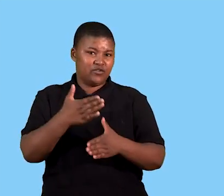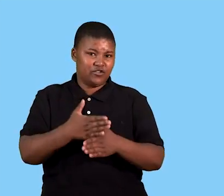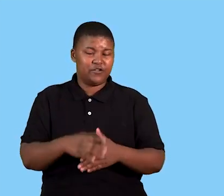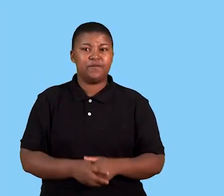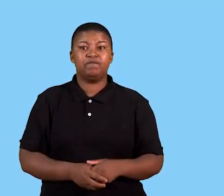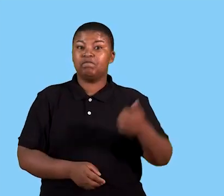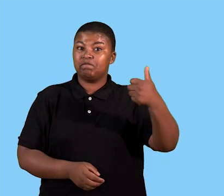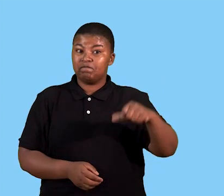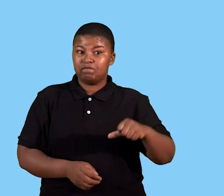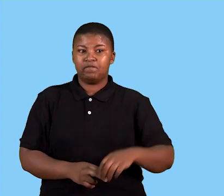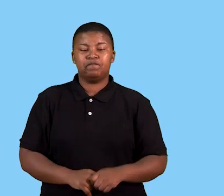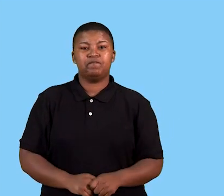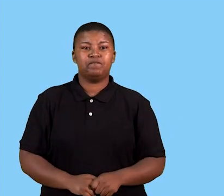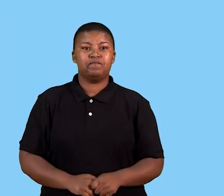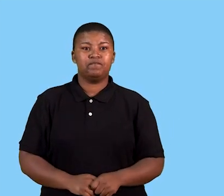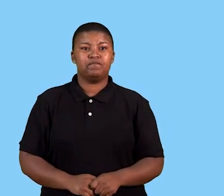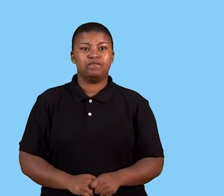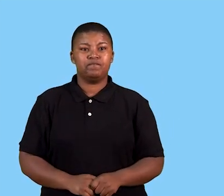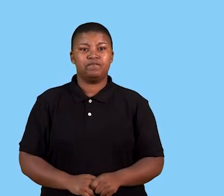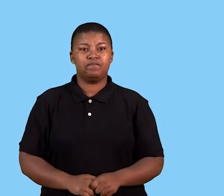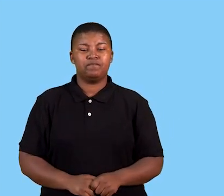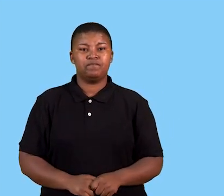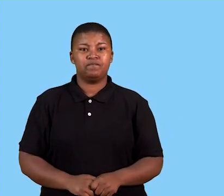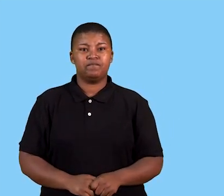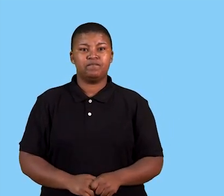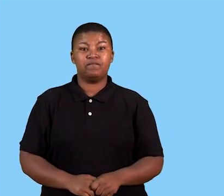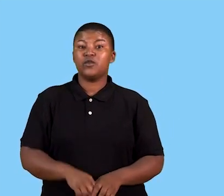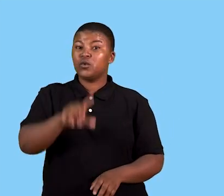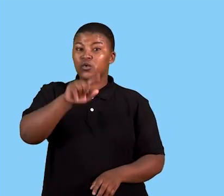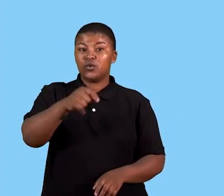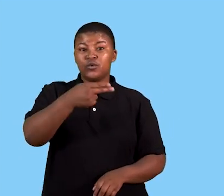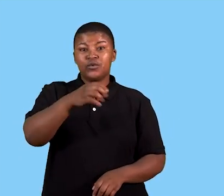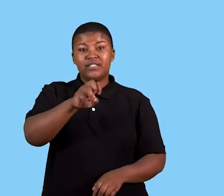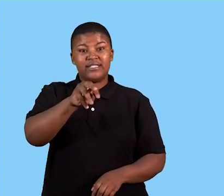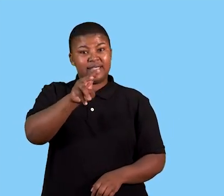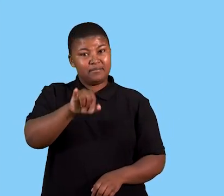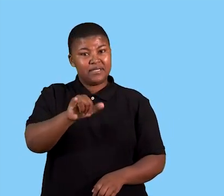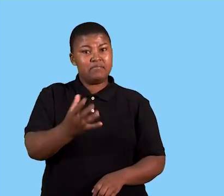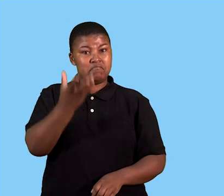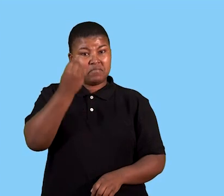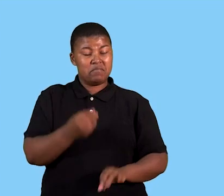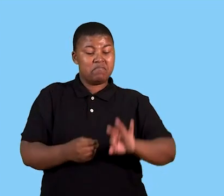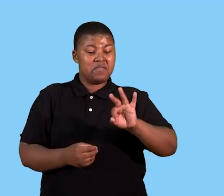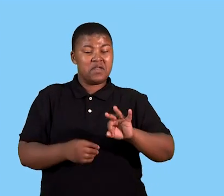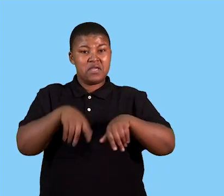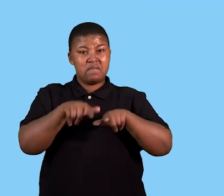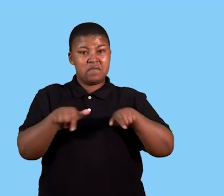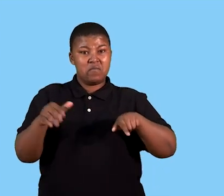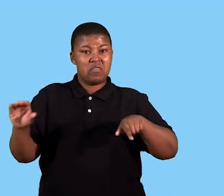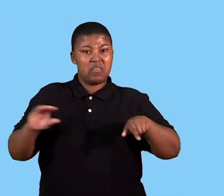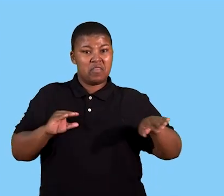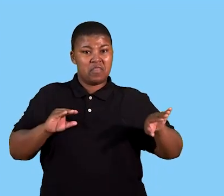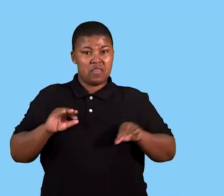Okay, this is the first one. Let's look at the second one. Number B says Tembe got 3